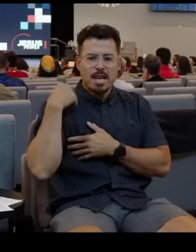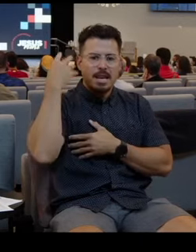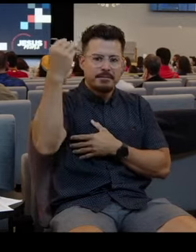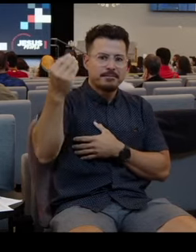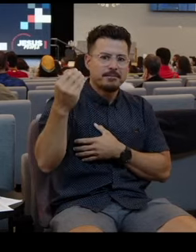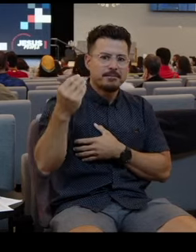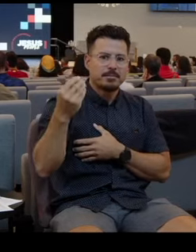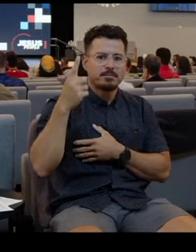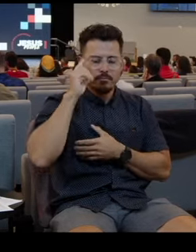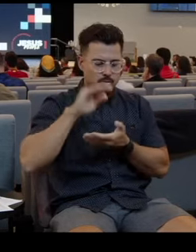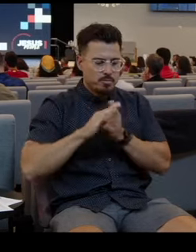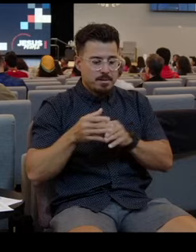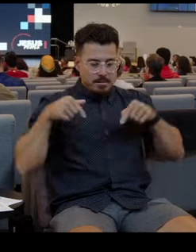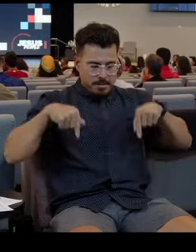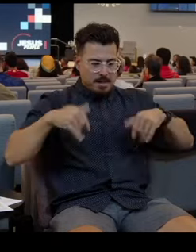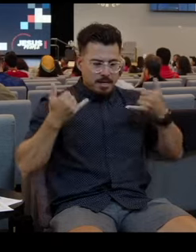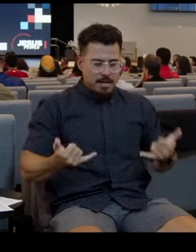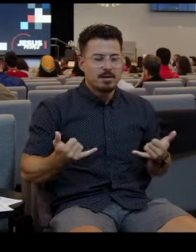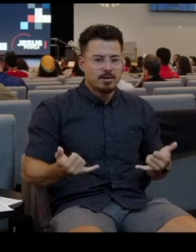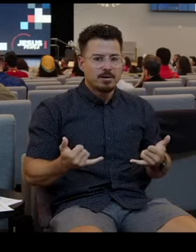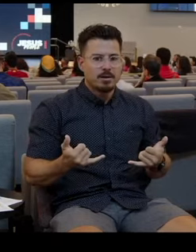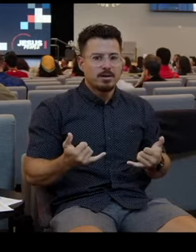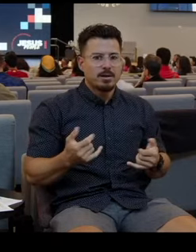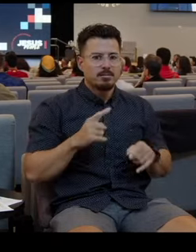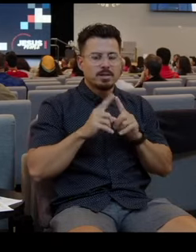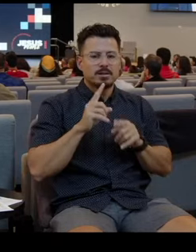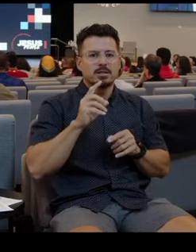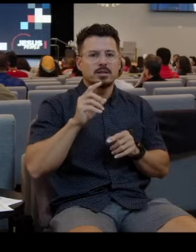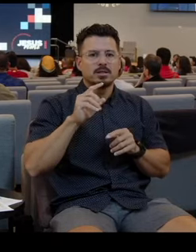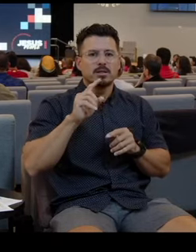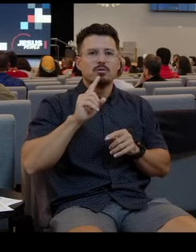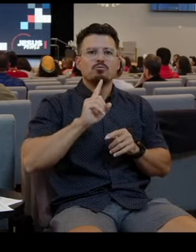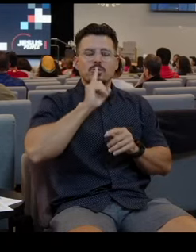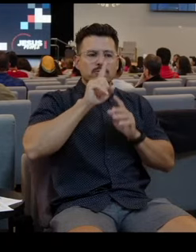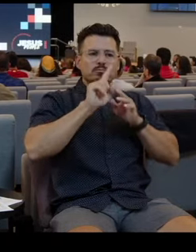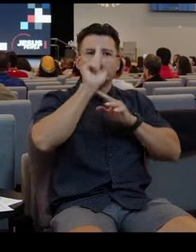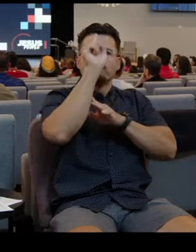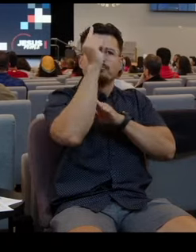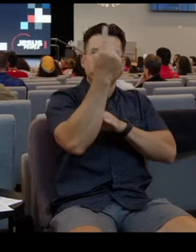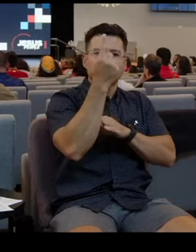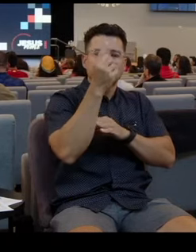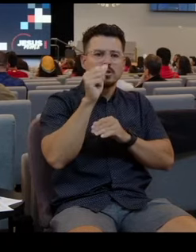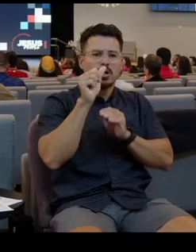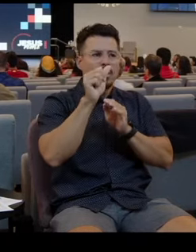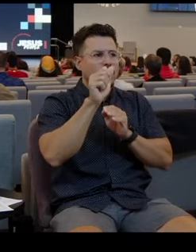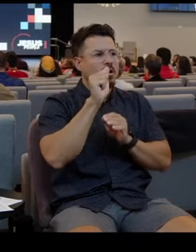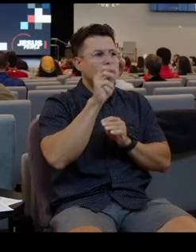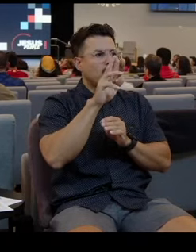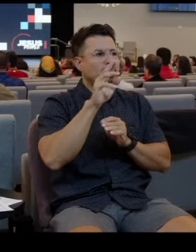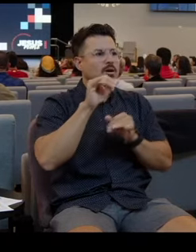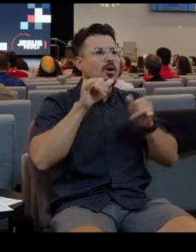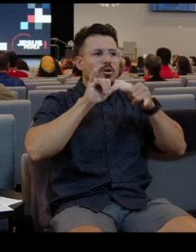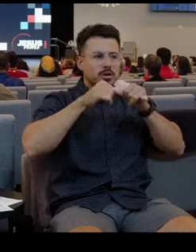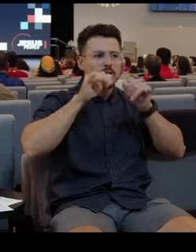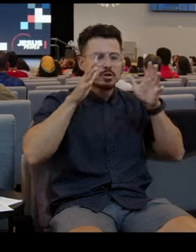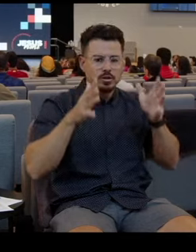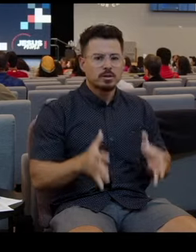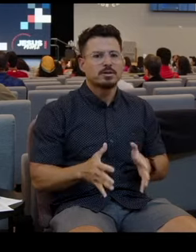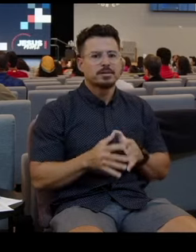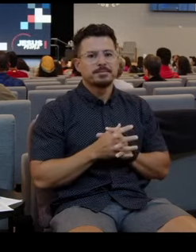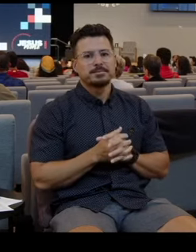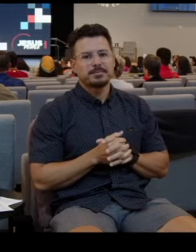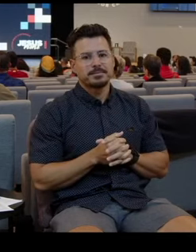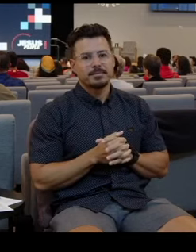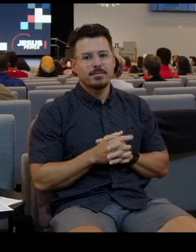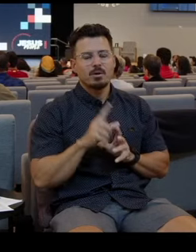you know, what would become this with the original architect of that building. And while we were sitting there, you know, before he got into some